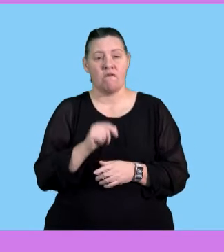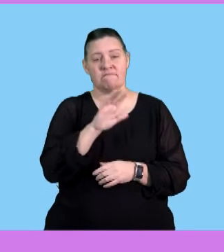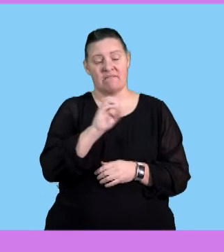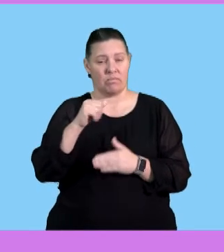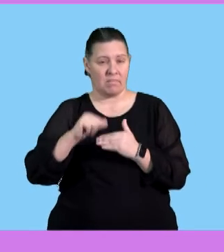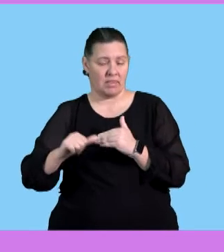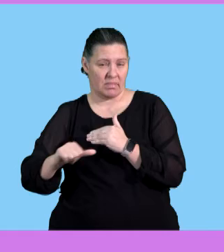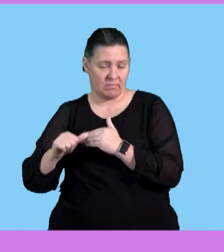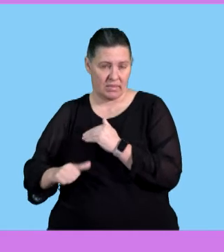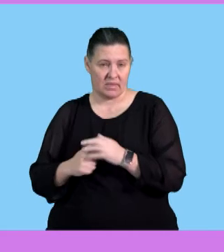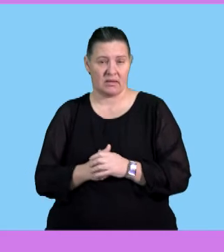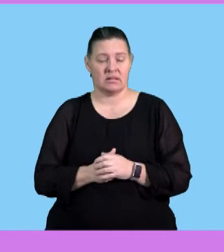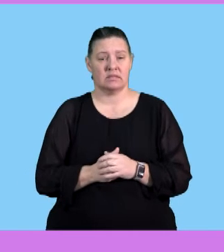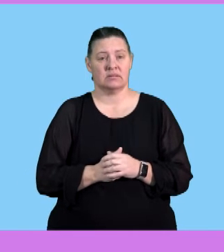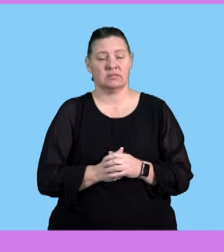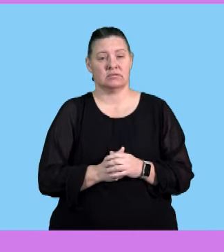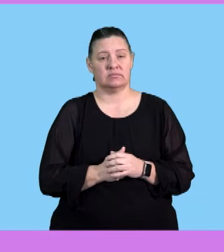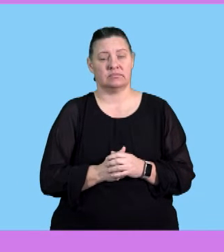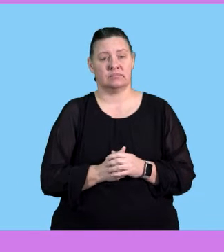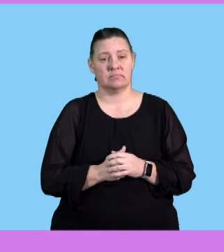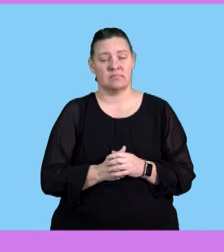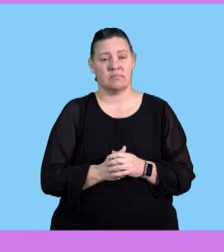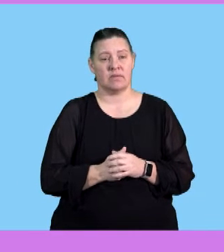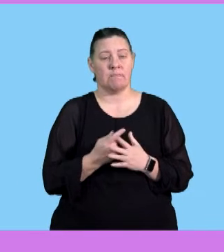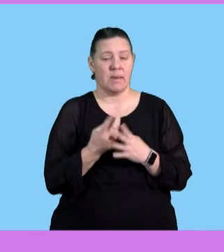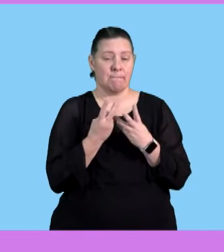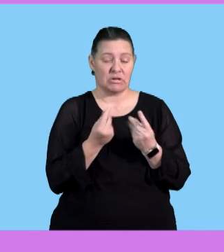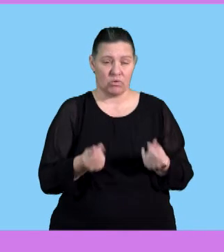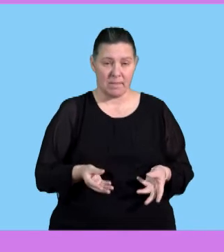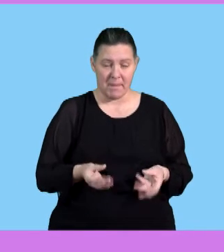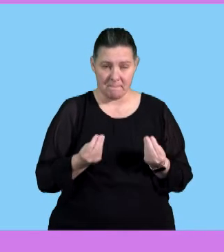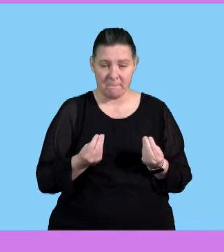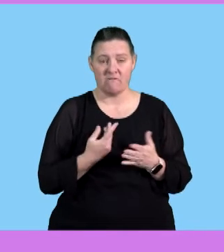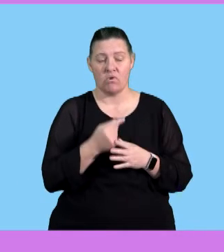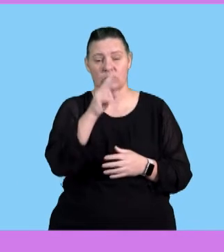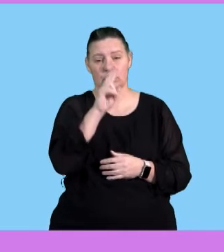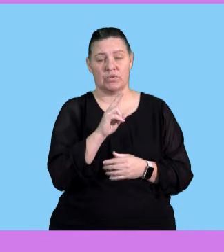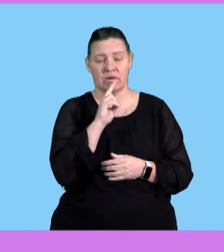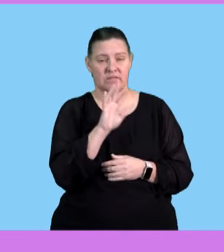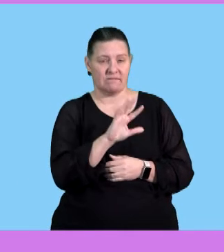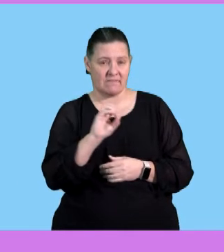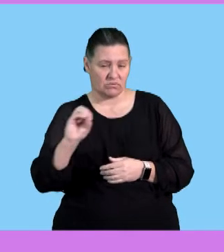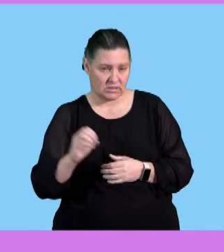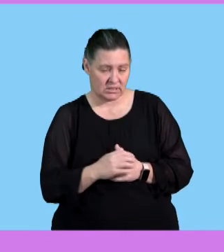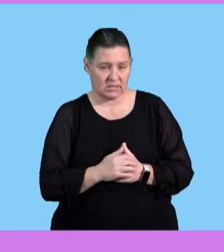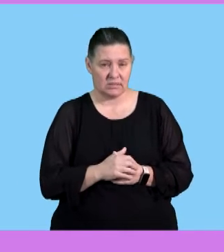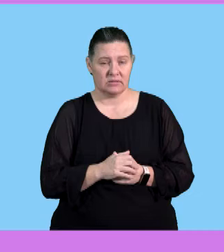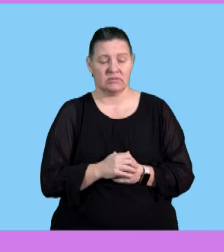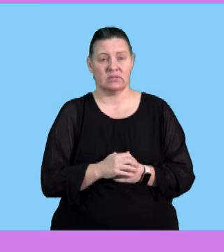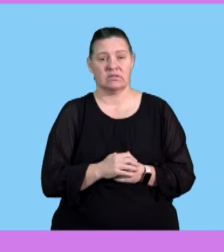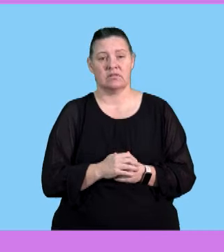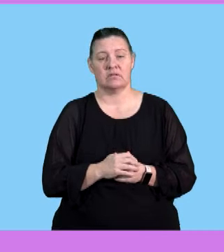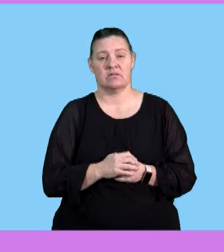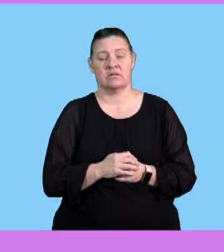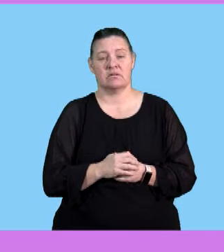machine for 500 Rand per month. She has her materials for